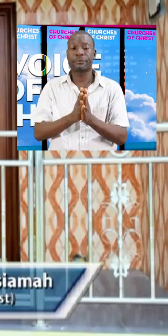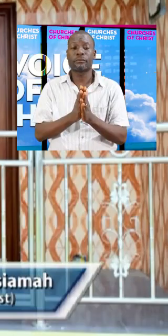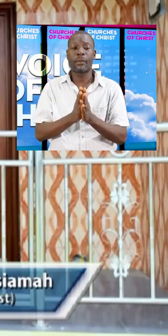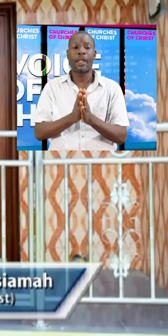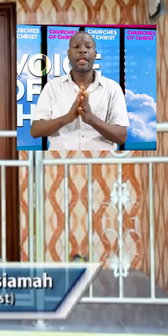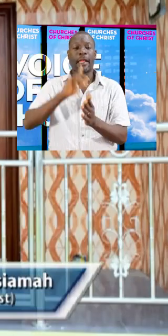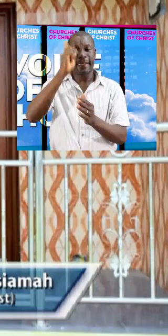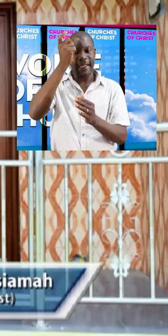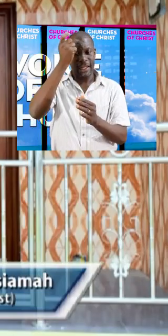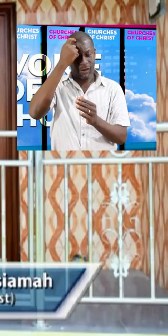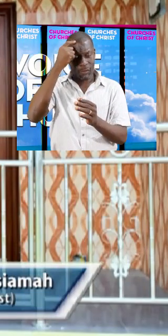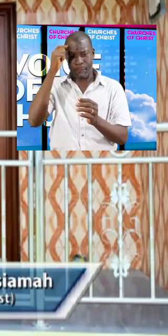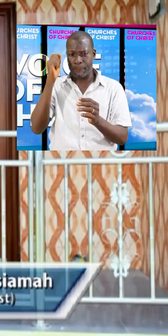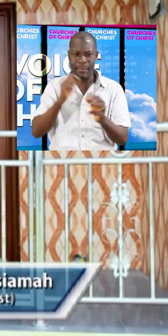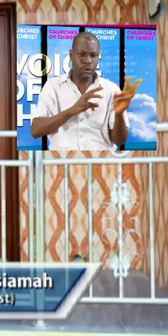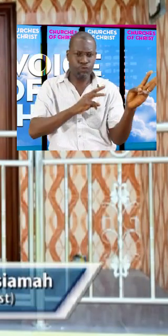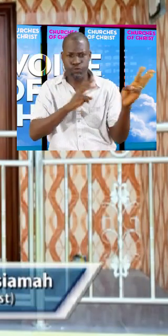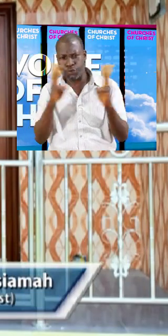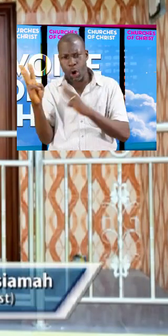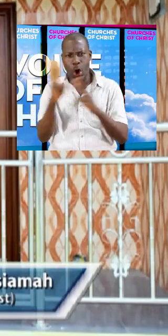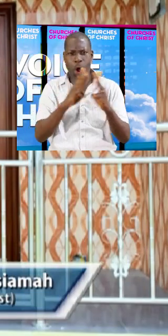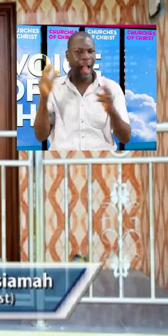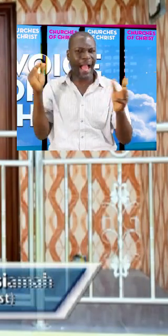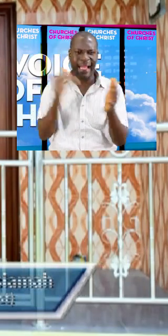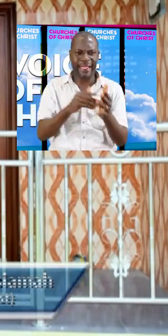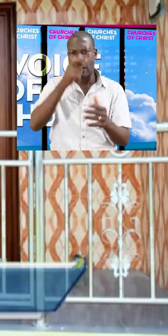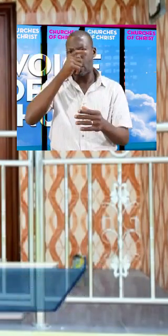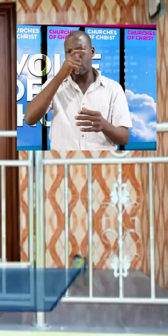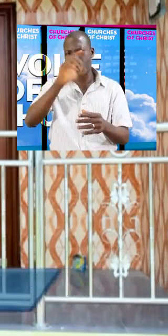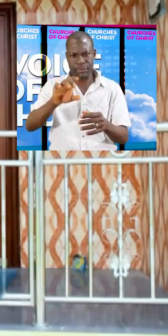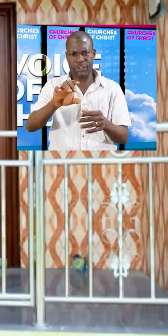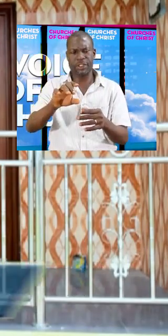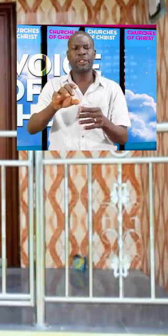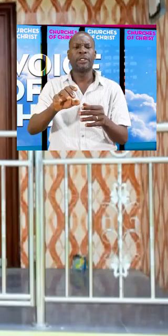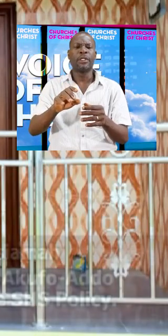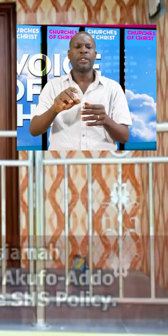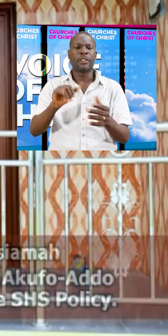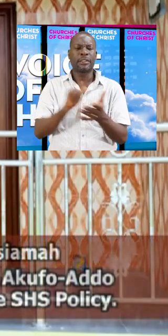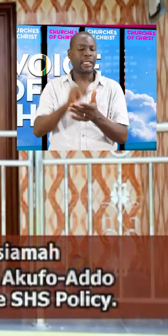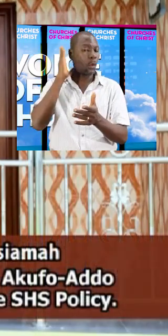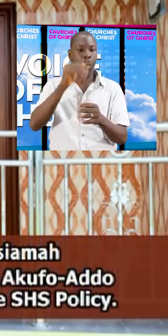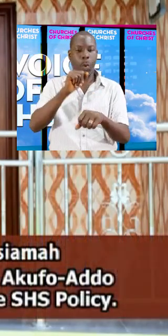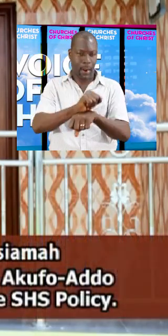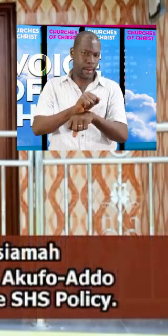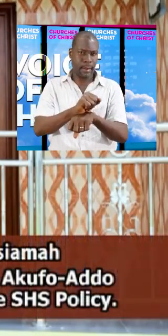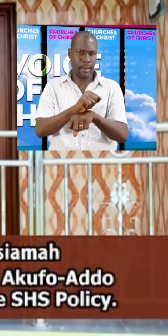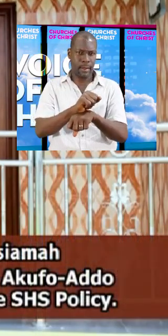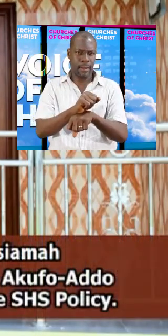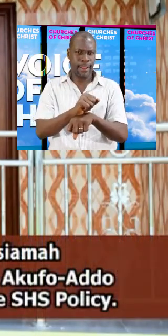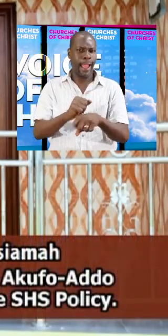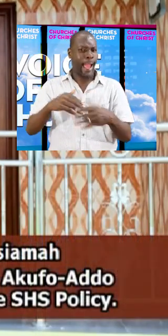aban ekon a okko against katase hye ene proye no ebe ye adwuma eye